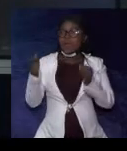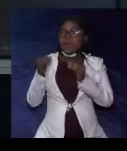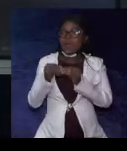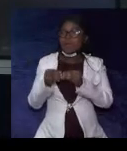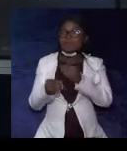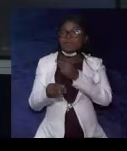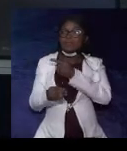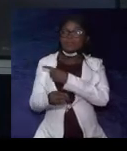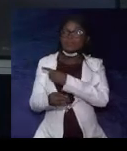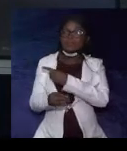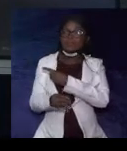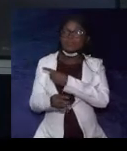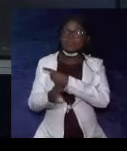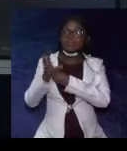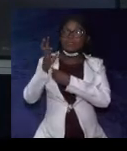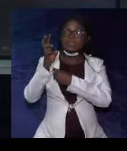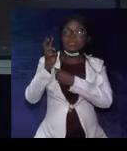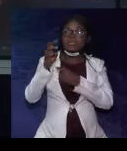just add these two,